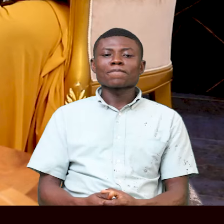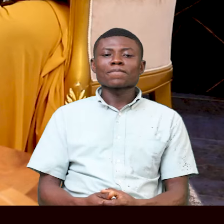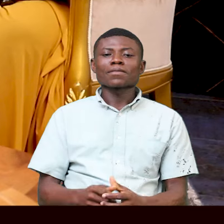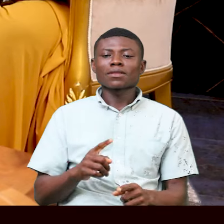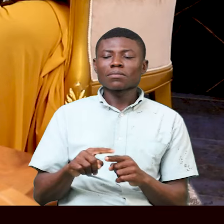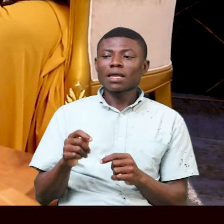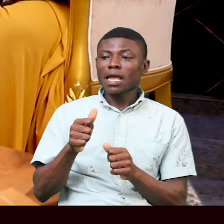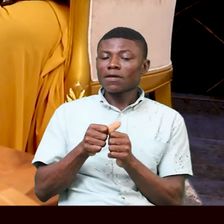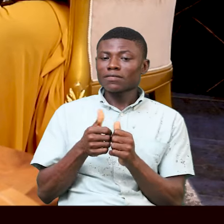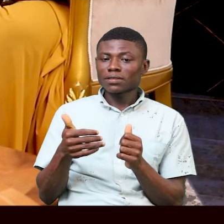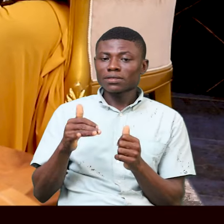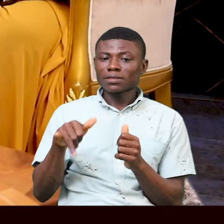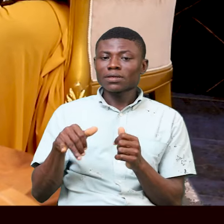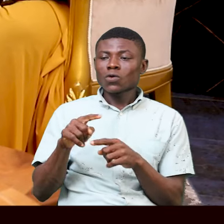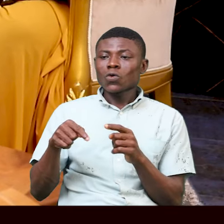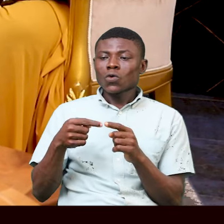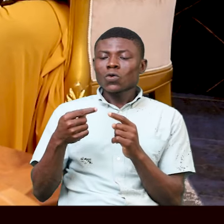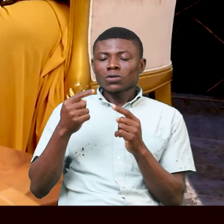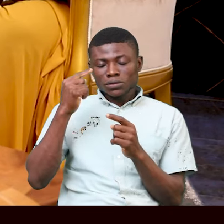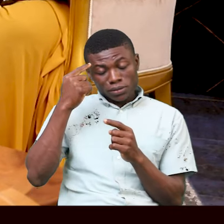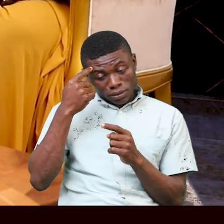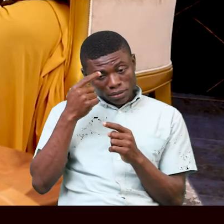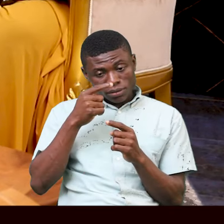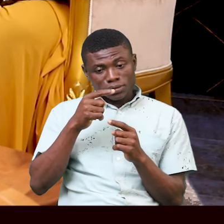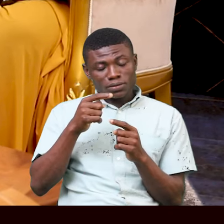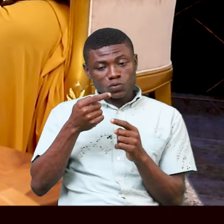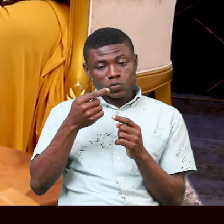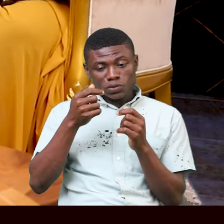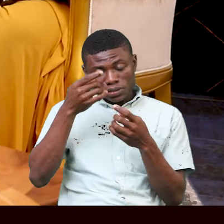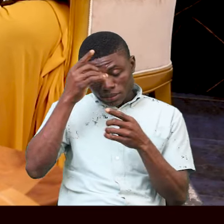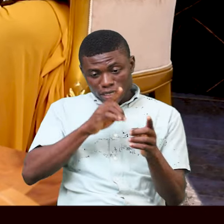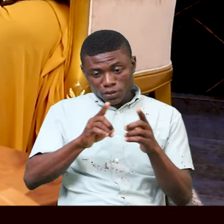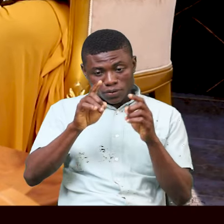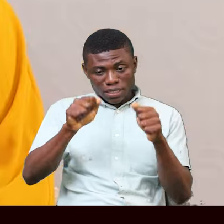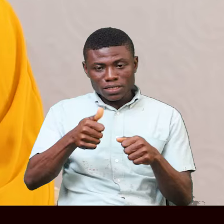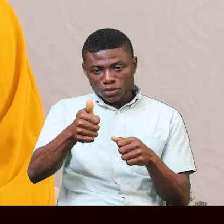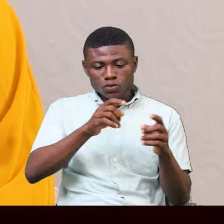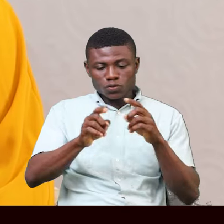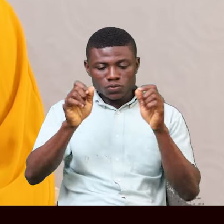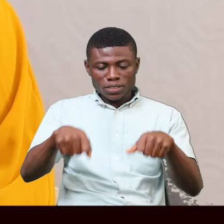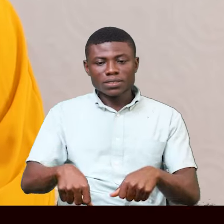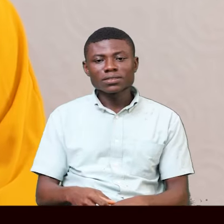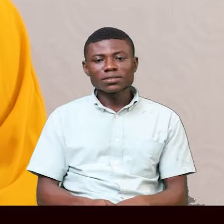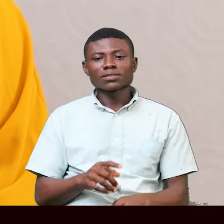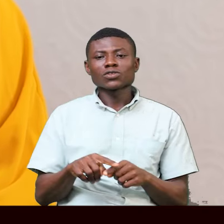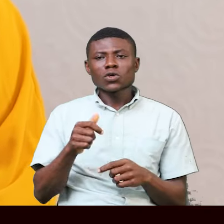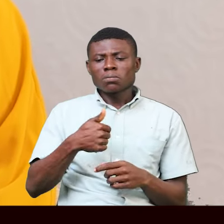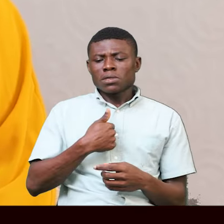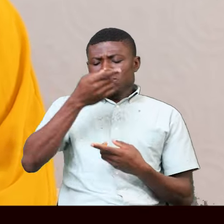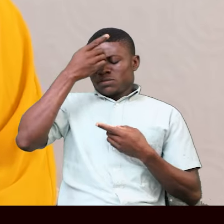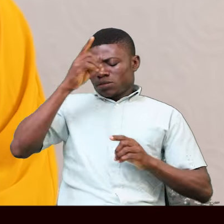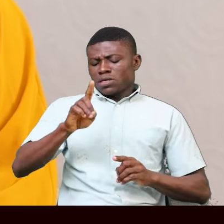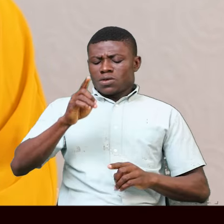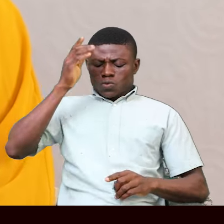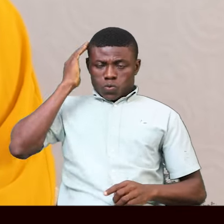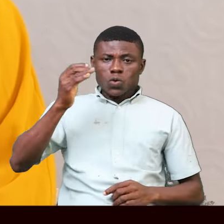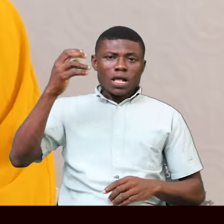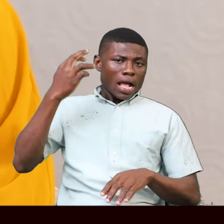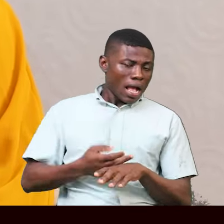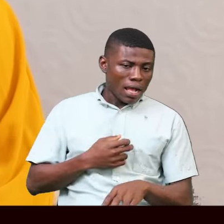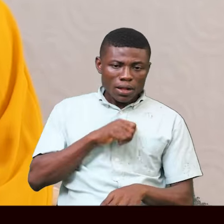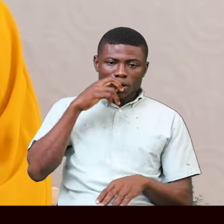Edim, but be a would the wild dream be so beating me? I am no, beating me. I am okay. It would determine say,